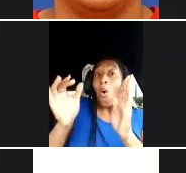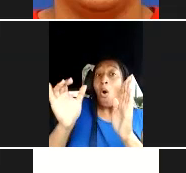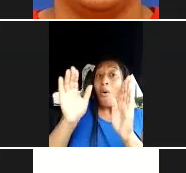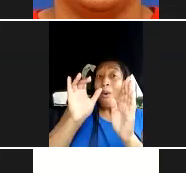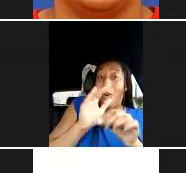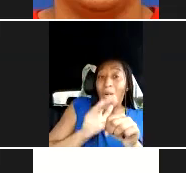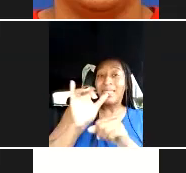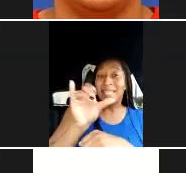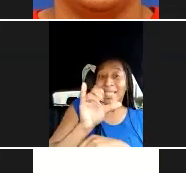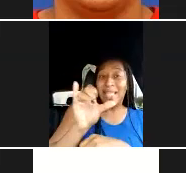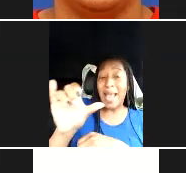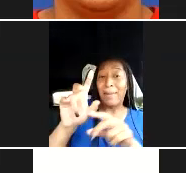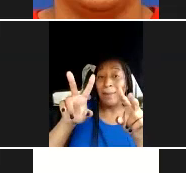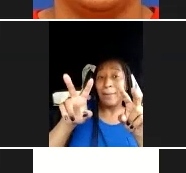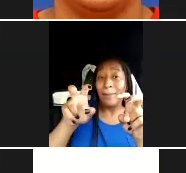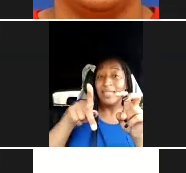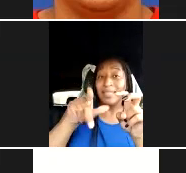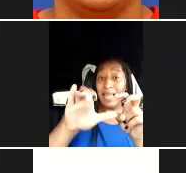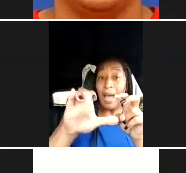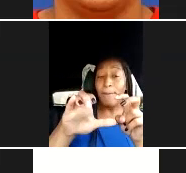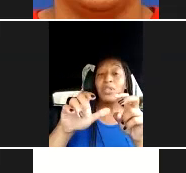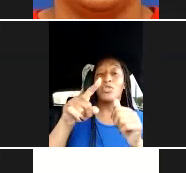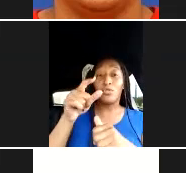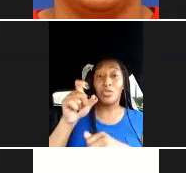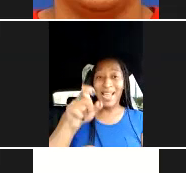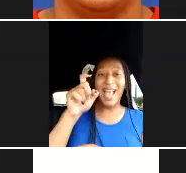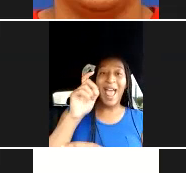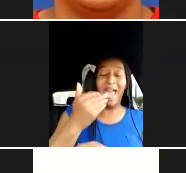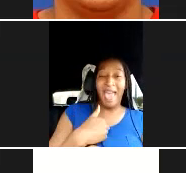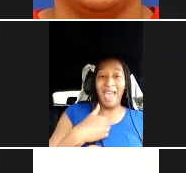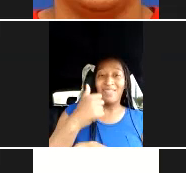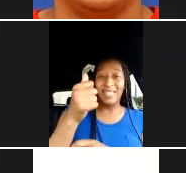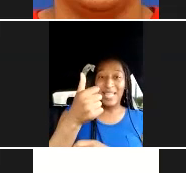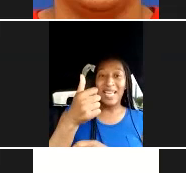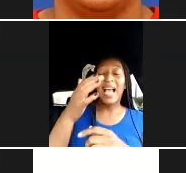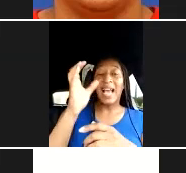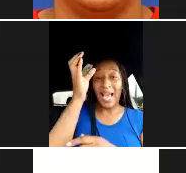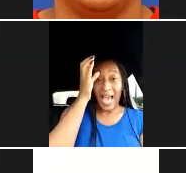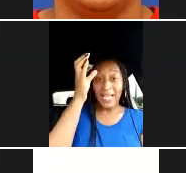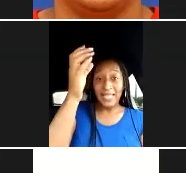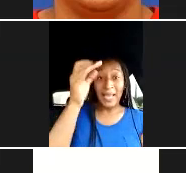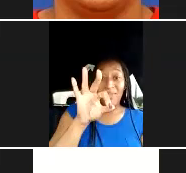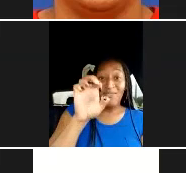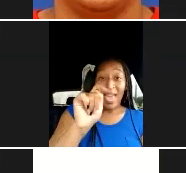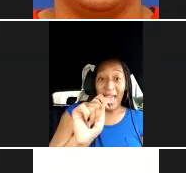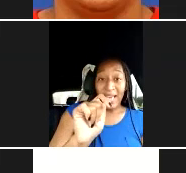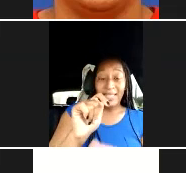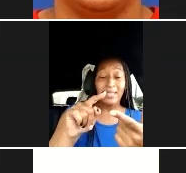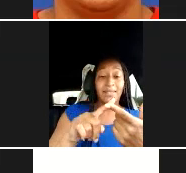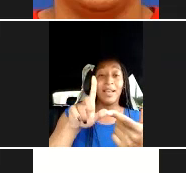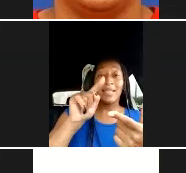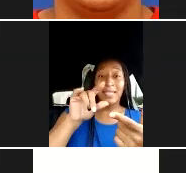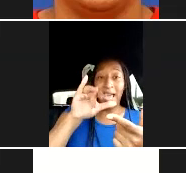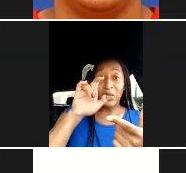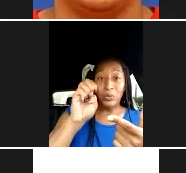problems spread out over these topics. Okay. Please don't use any example listed in my lecture